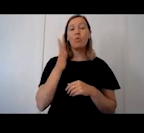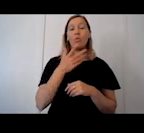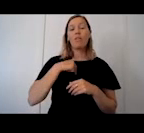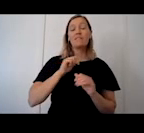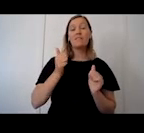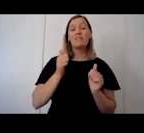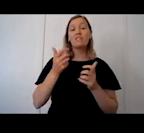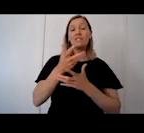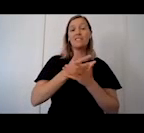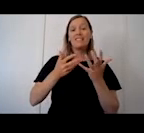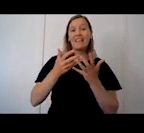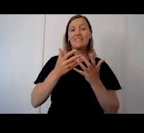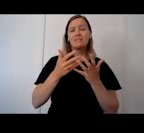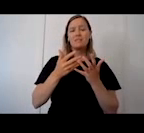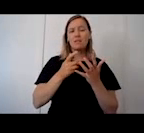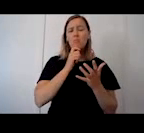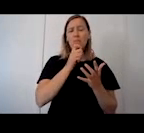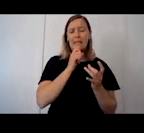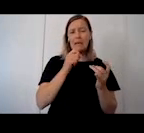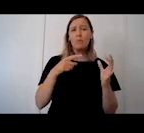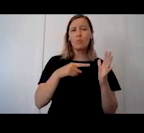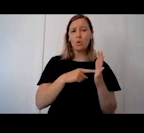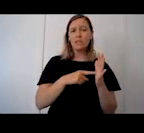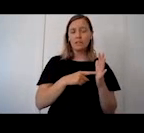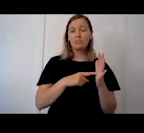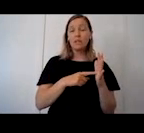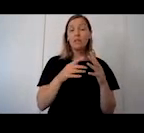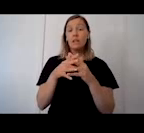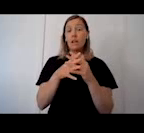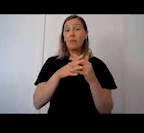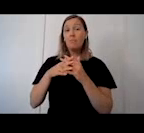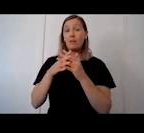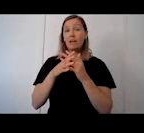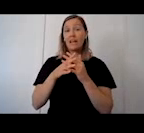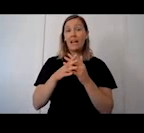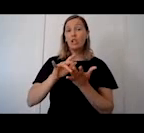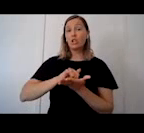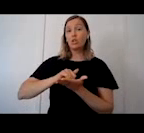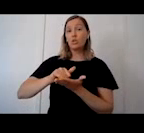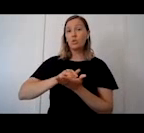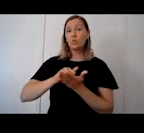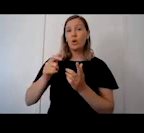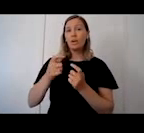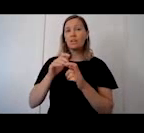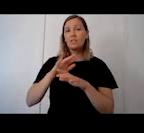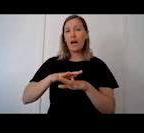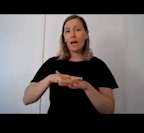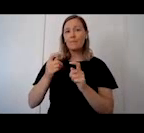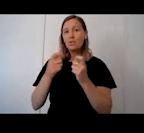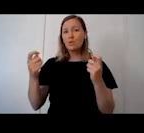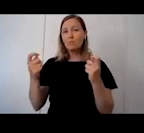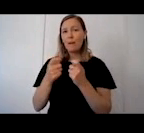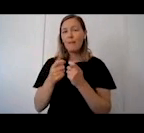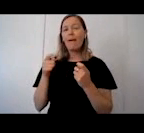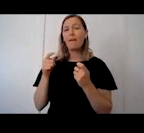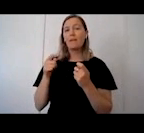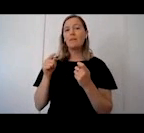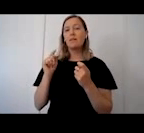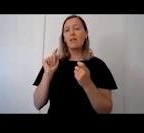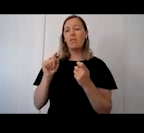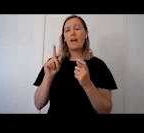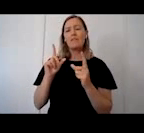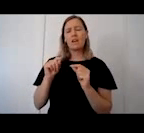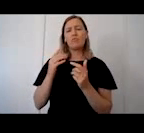the importance of media. Here in the US, the New York Times has really been doing some good work in the area